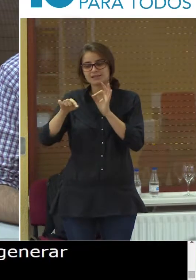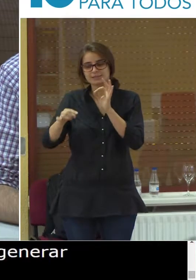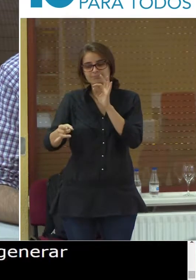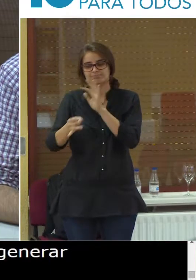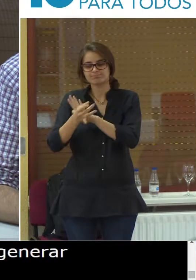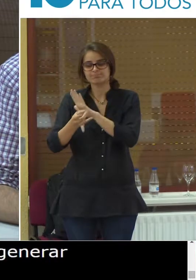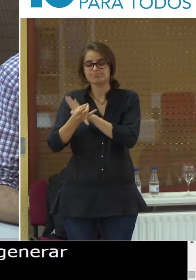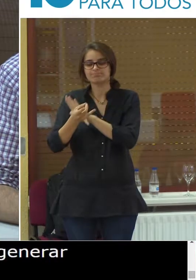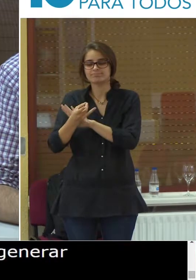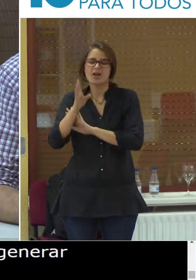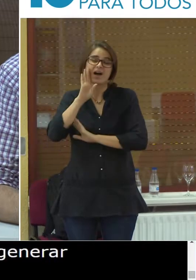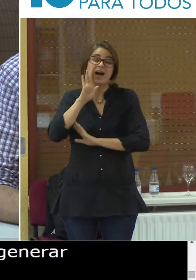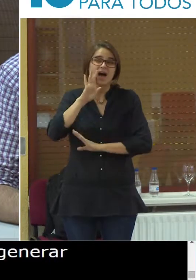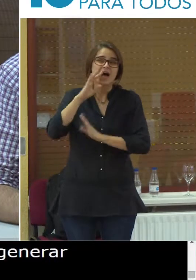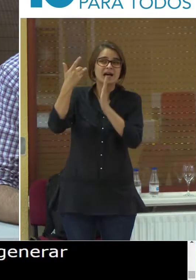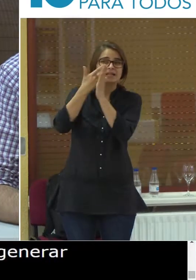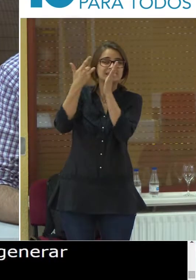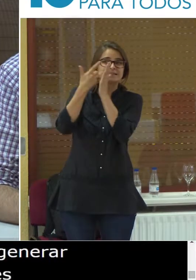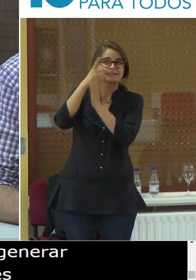talk? Can you really know?